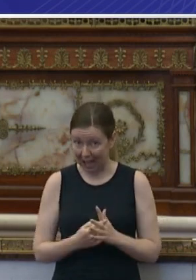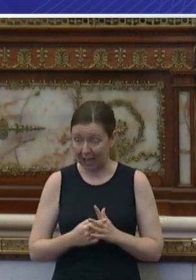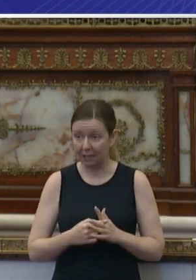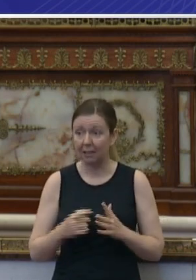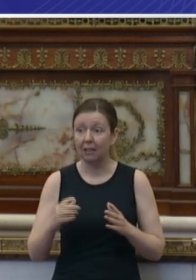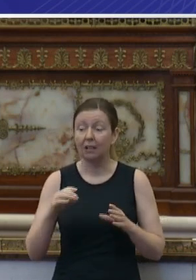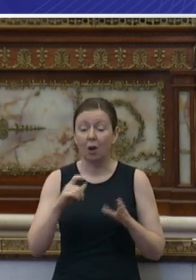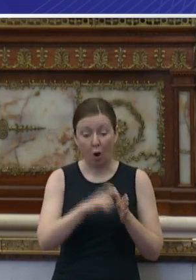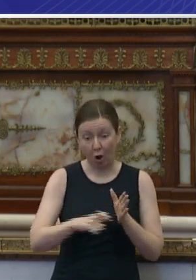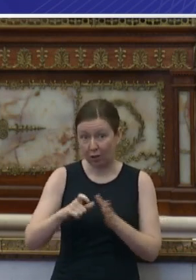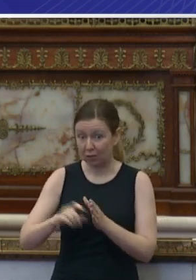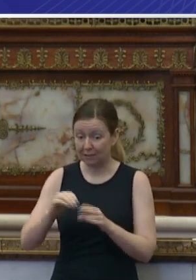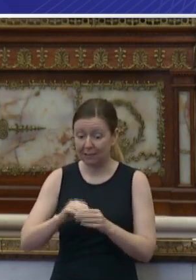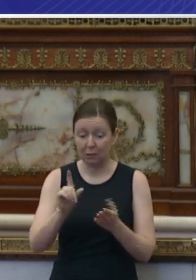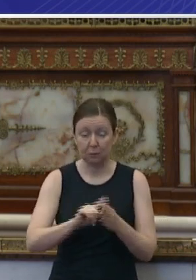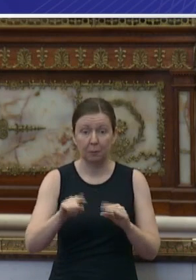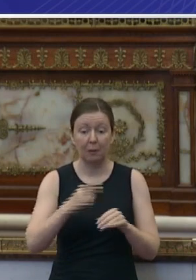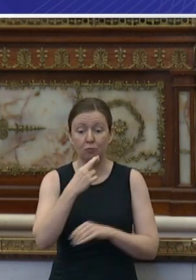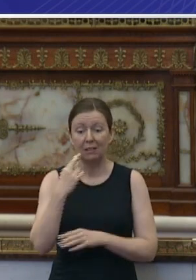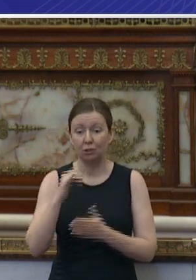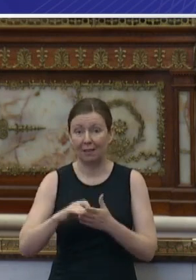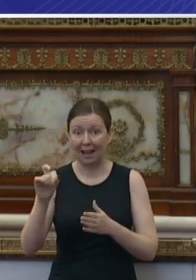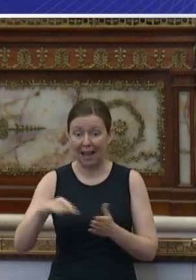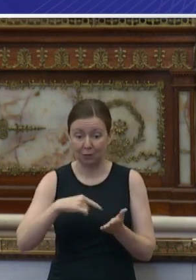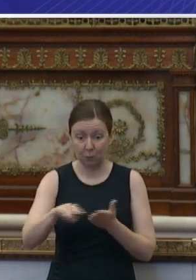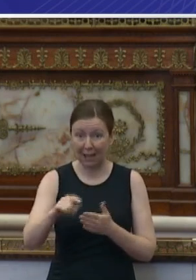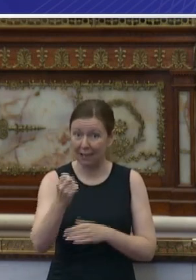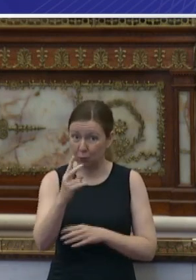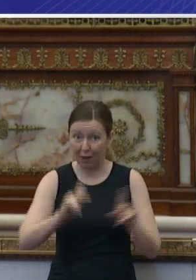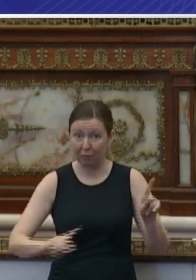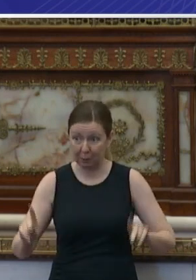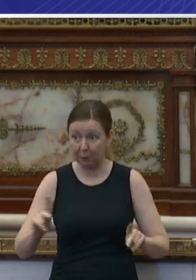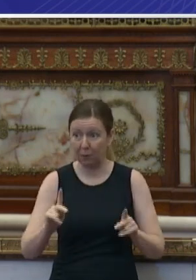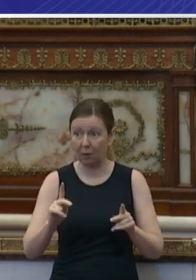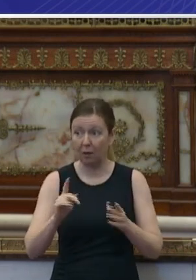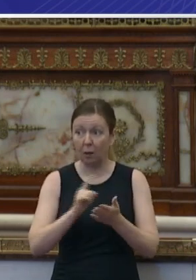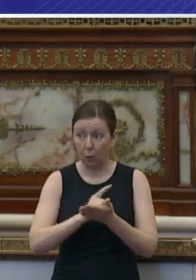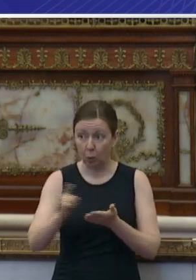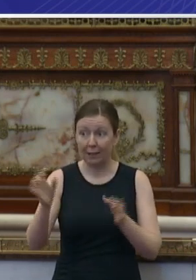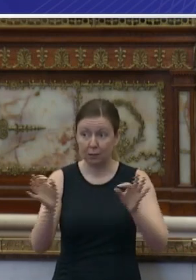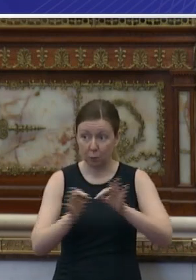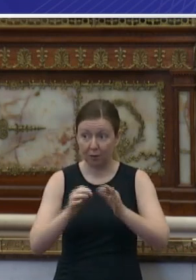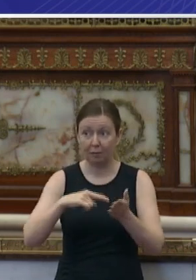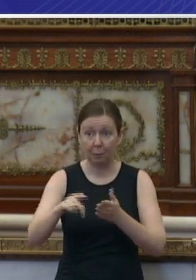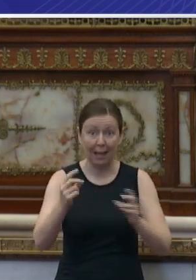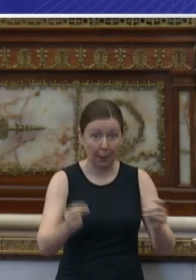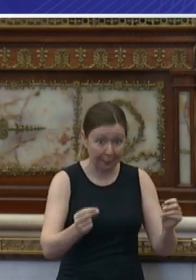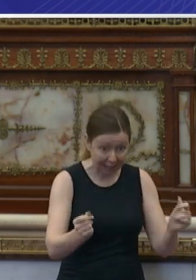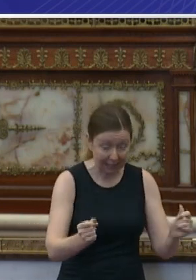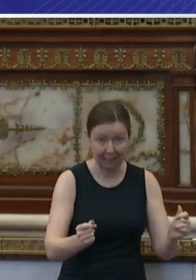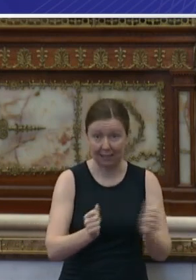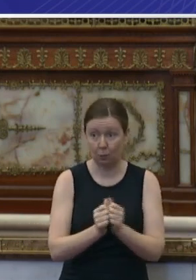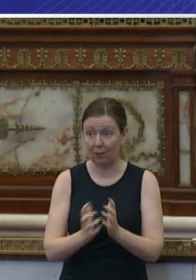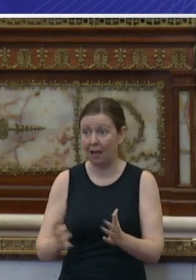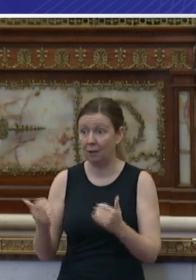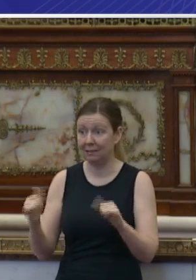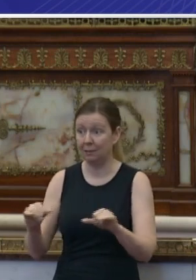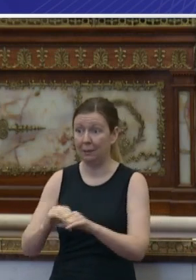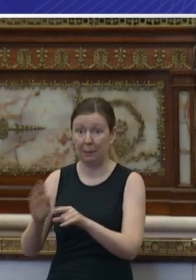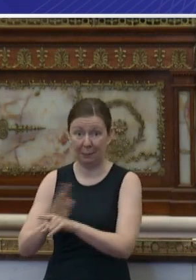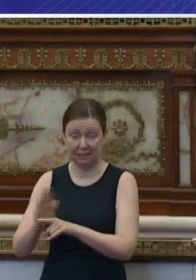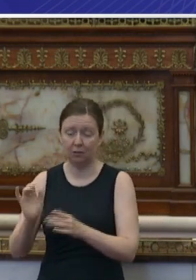were articles in the paper about restaurants that had to pay at least 12 people a week's worth of pay immediately and without still being in